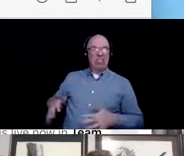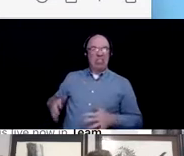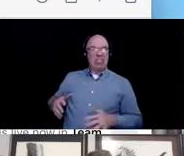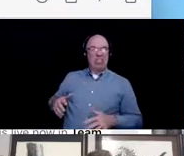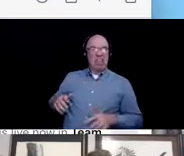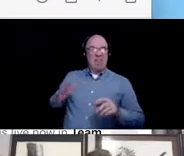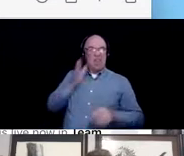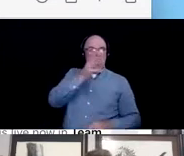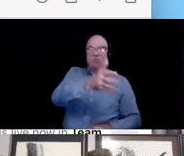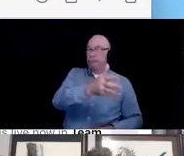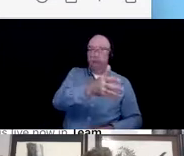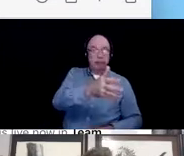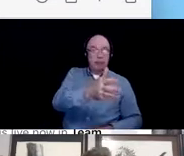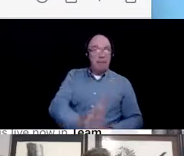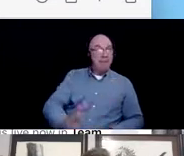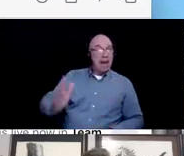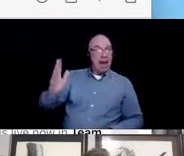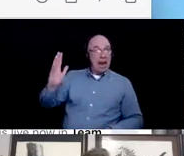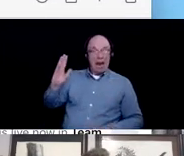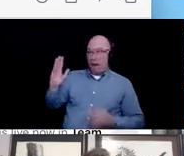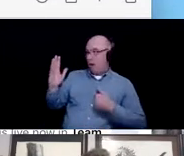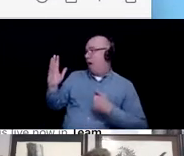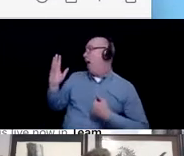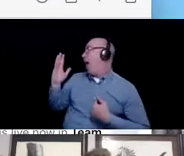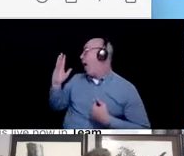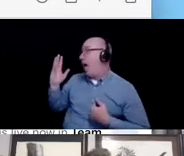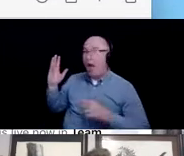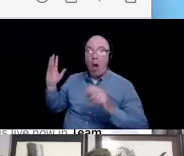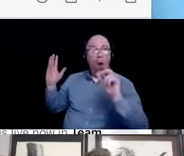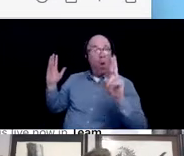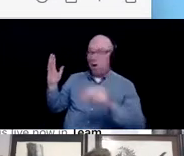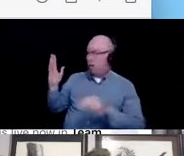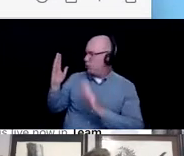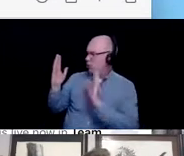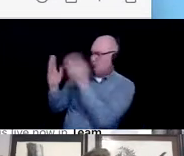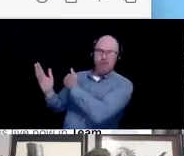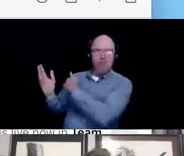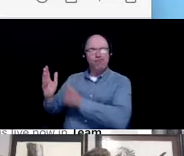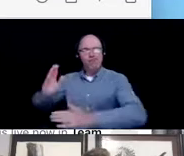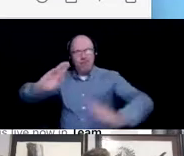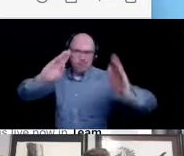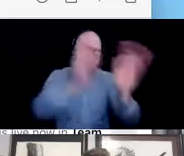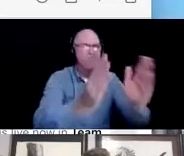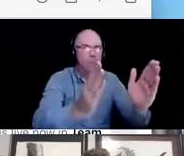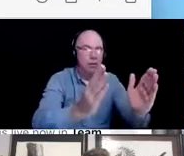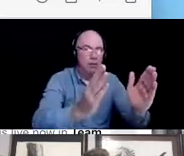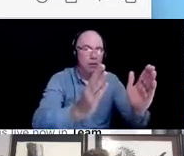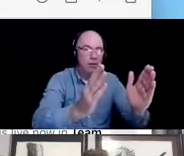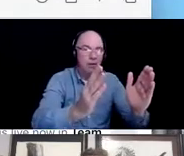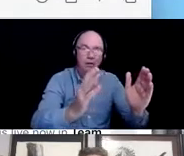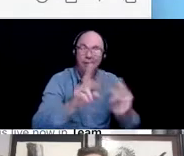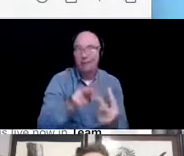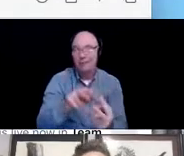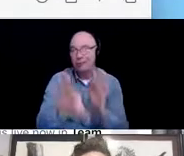as you decide to give it. So if it's constantly there with you when you're trying to move forward, then